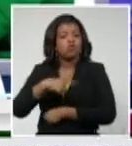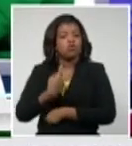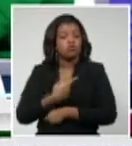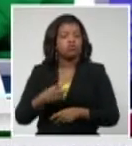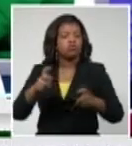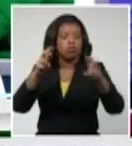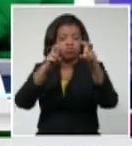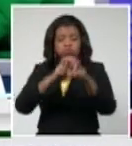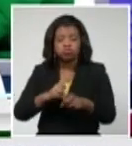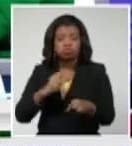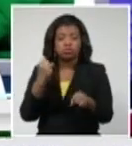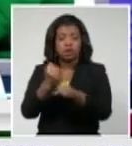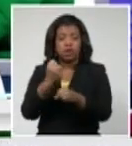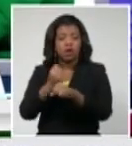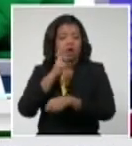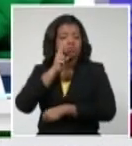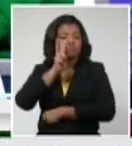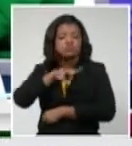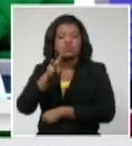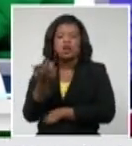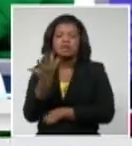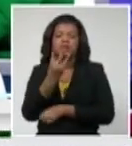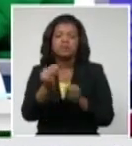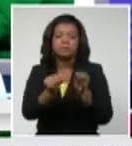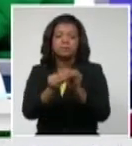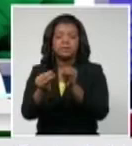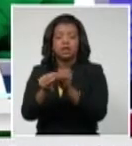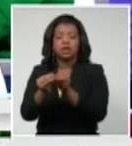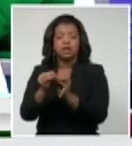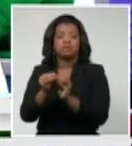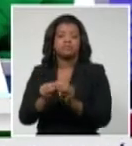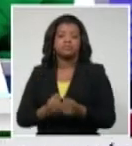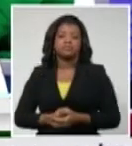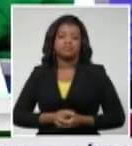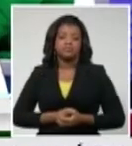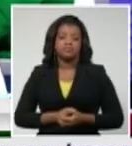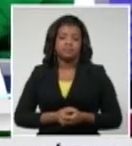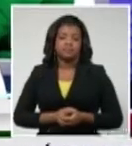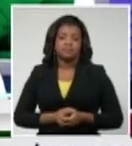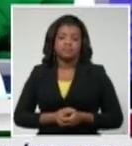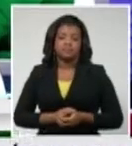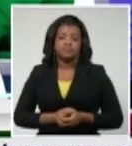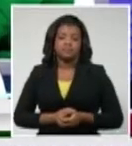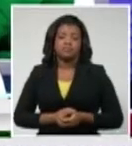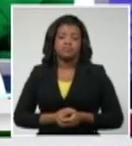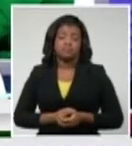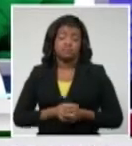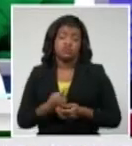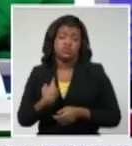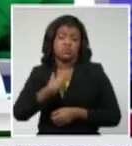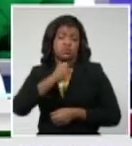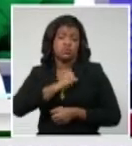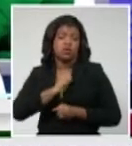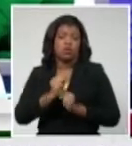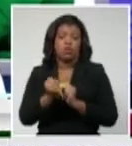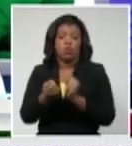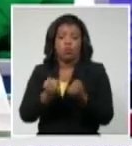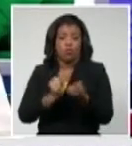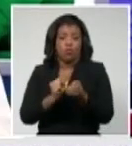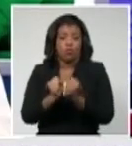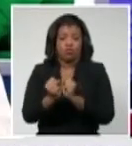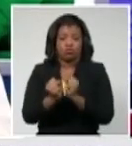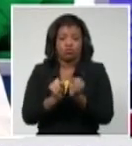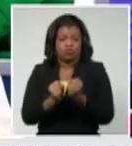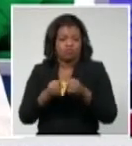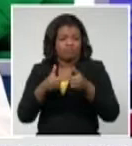29.6%, contracted the virus abroad, and the source of infection linked to 5 is still unknown. Of the